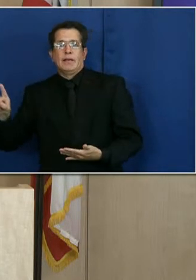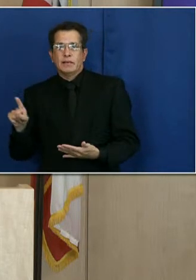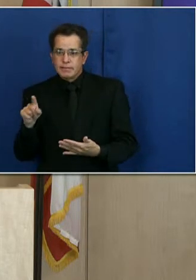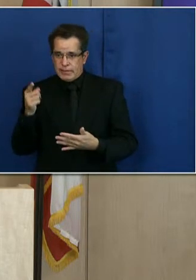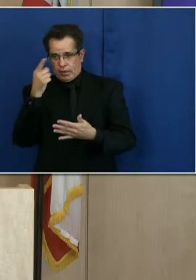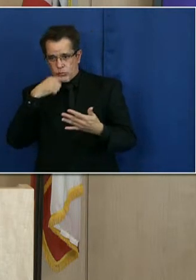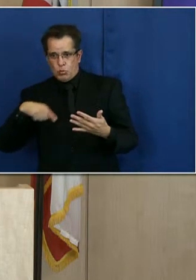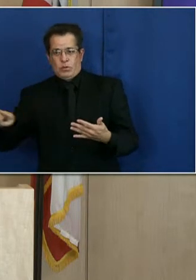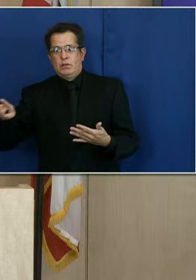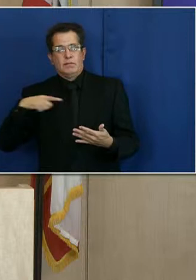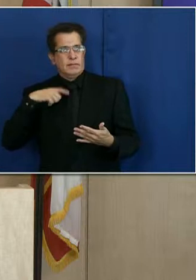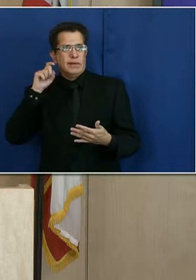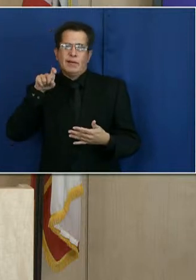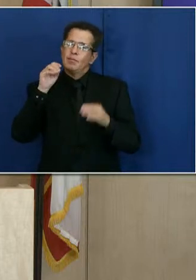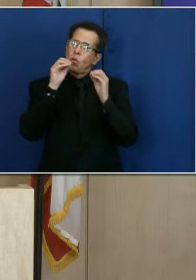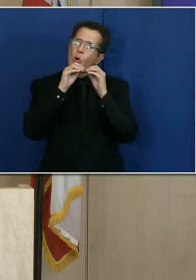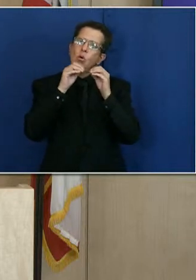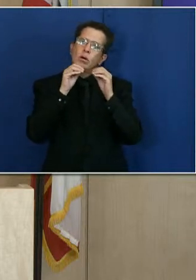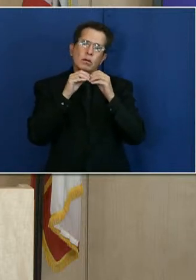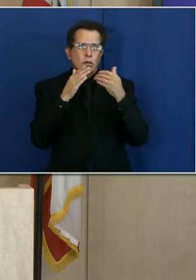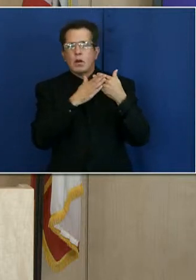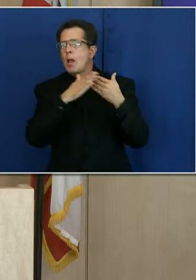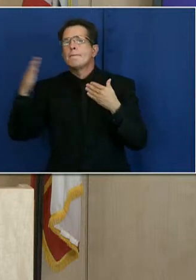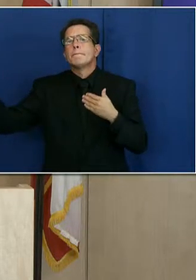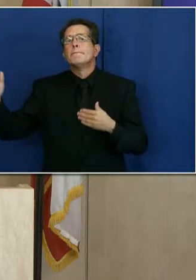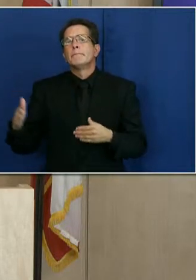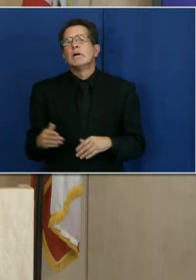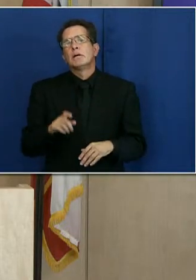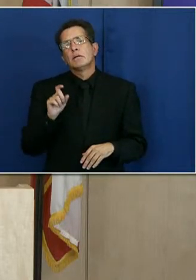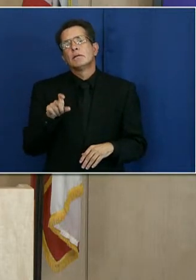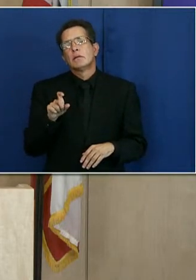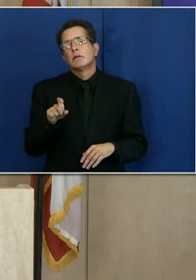certainly in the weeks to come.